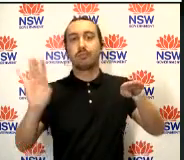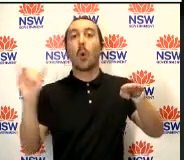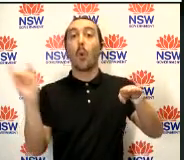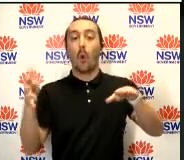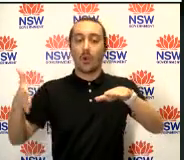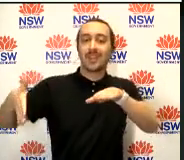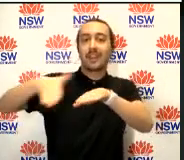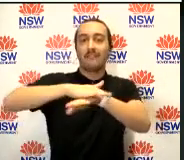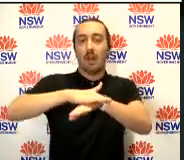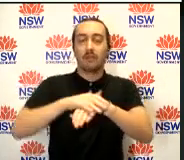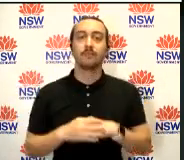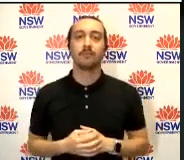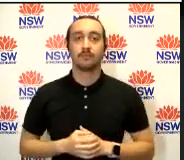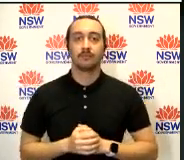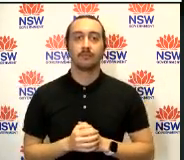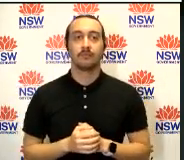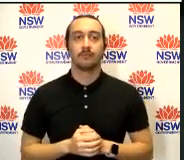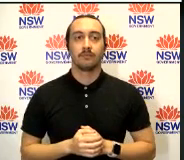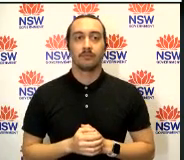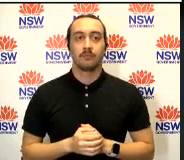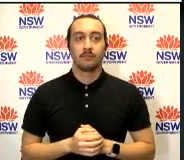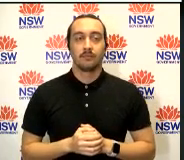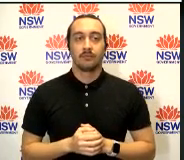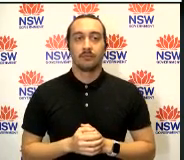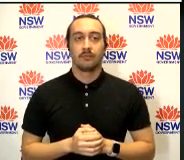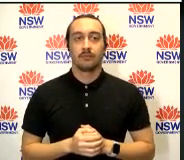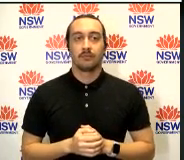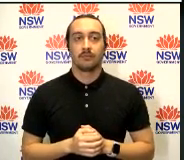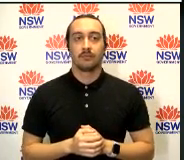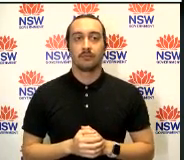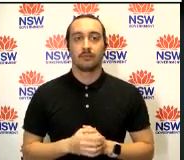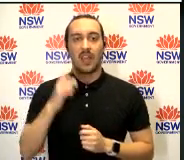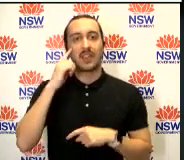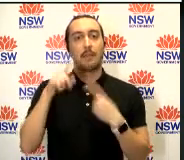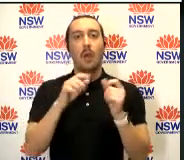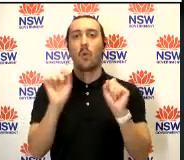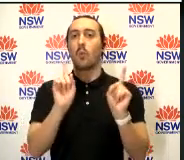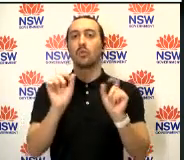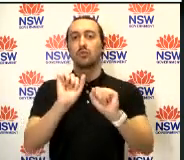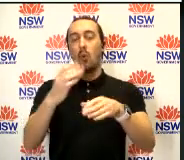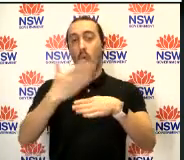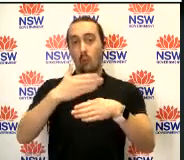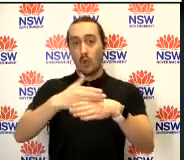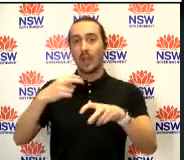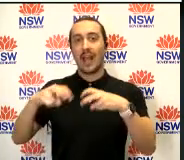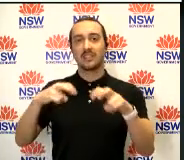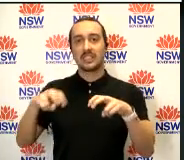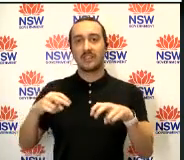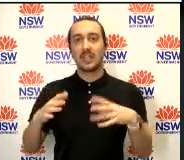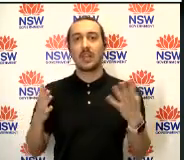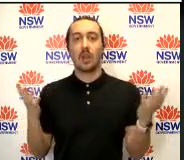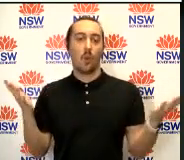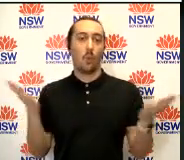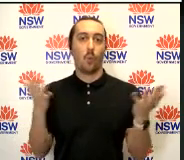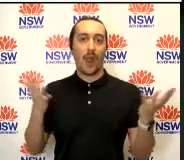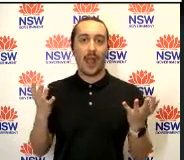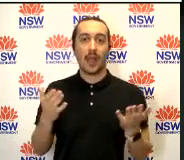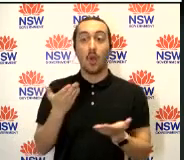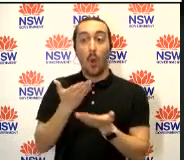And thirdly, consider the activity to be performed, the location and the accessibility of the work site to determine